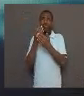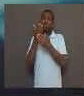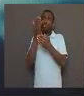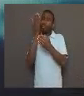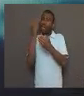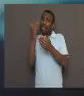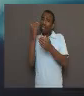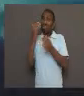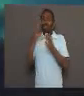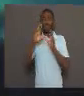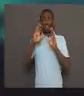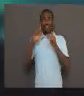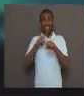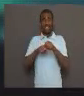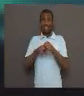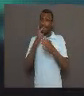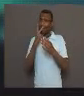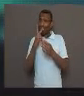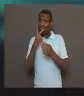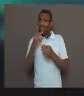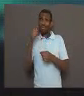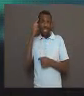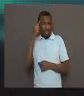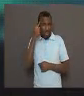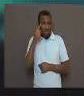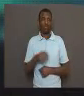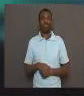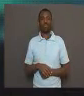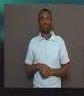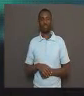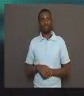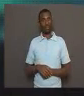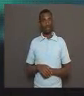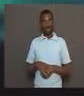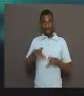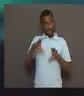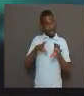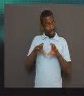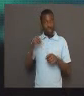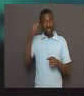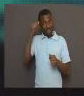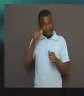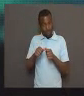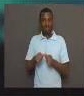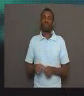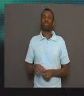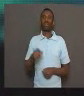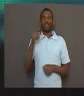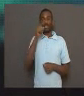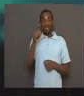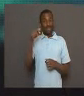our last lesson? If you did, you would remember that this